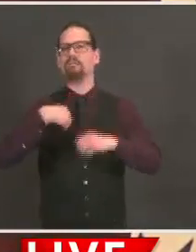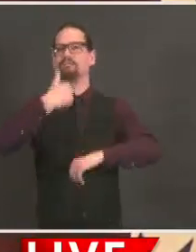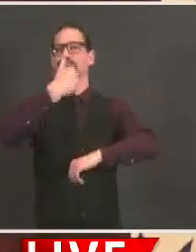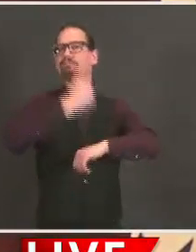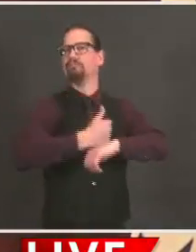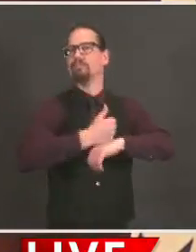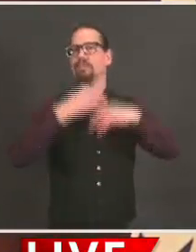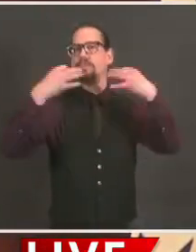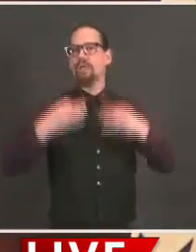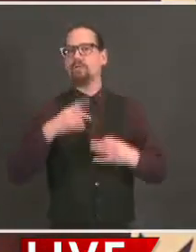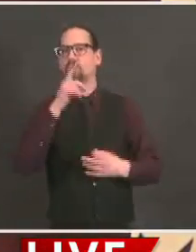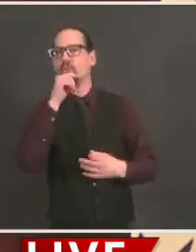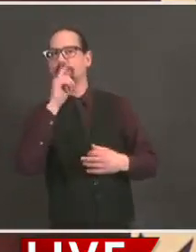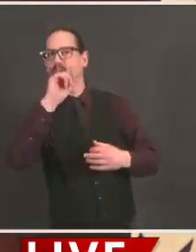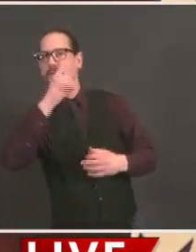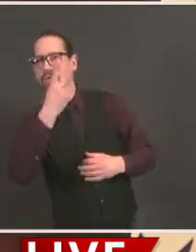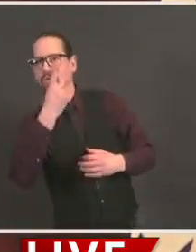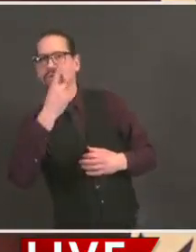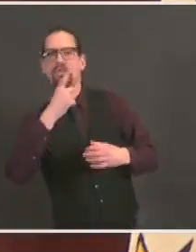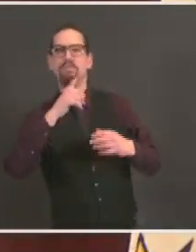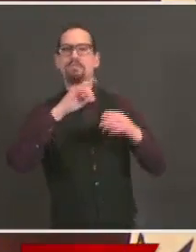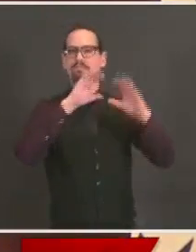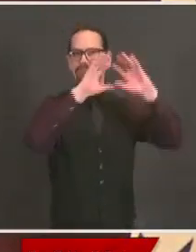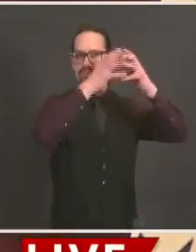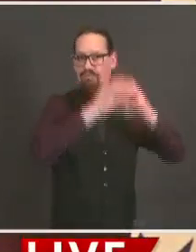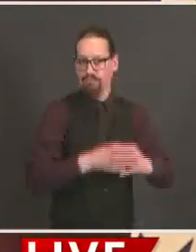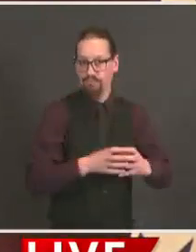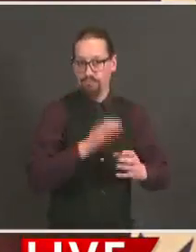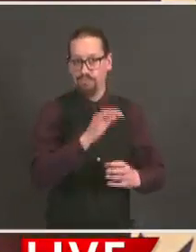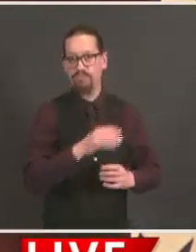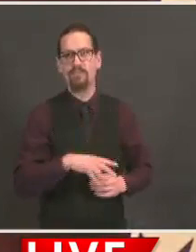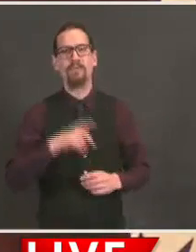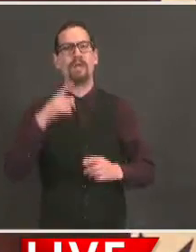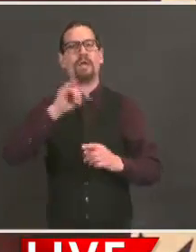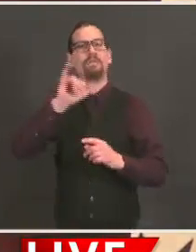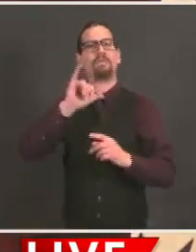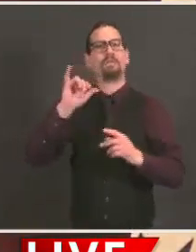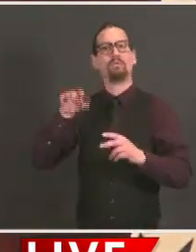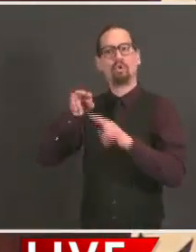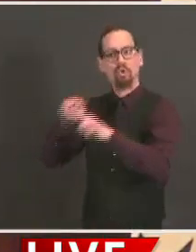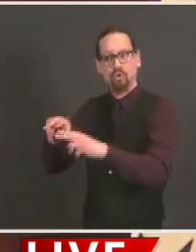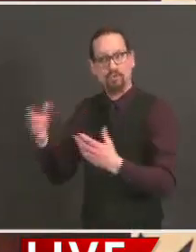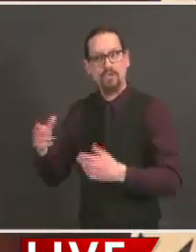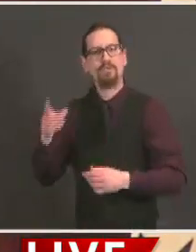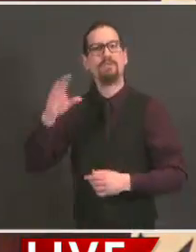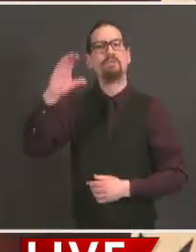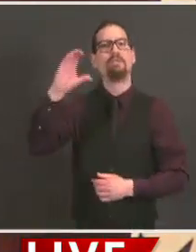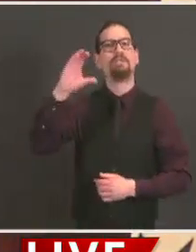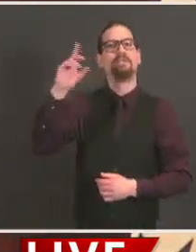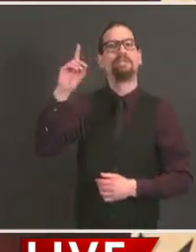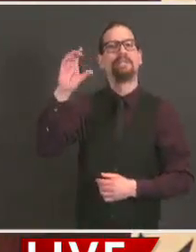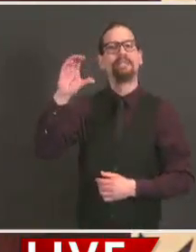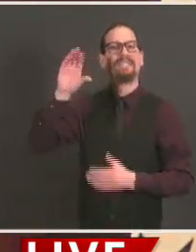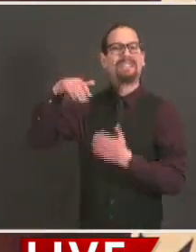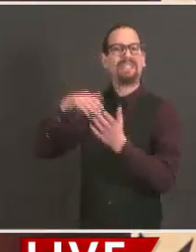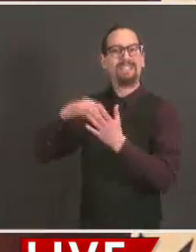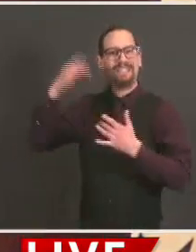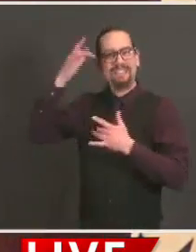partners, the Centers for Disease Control and Prevention, and with the input from our